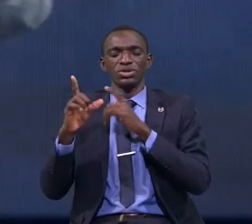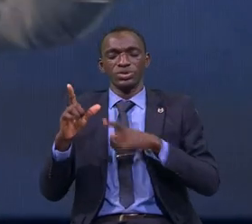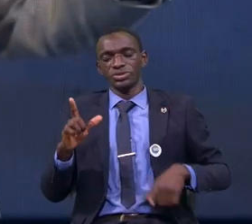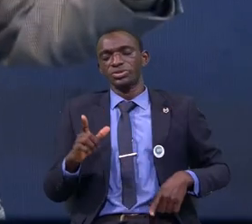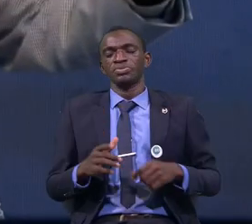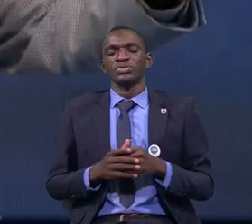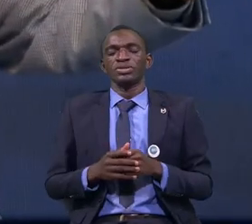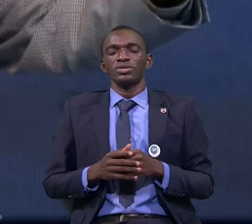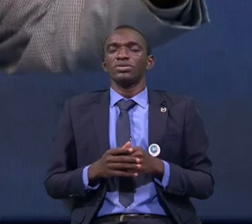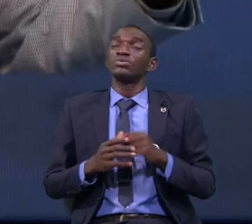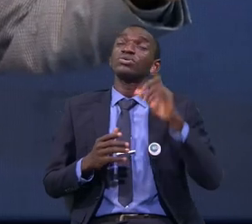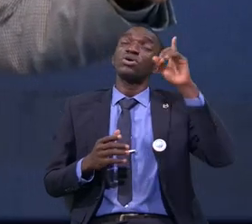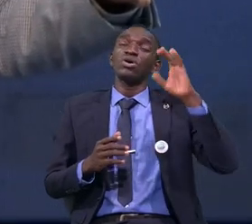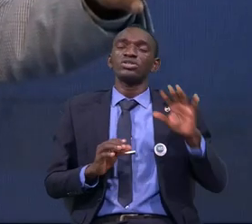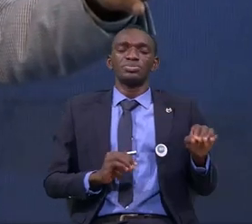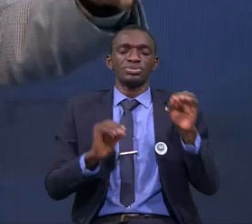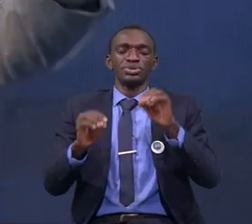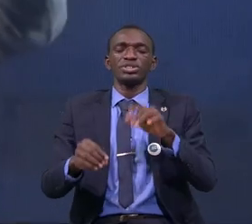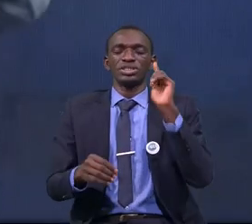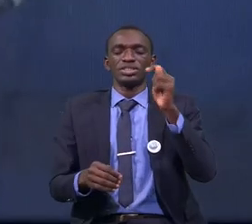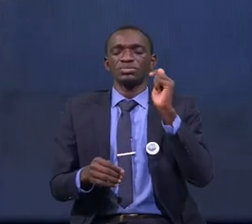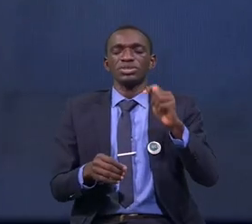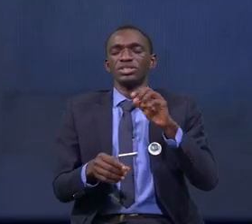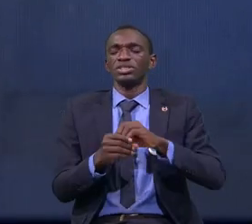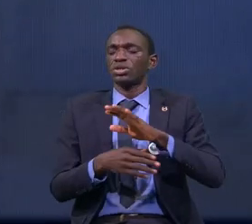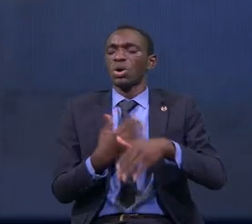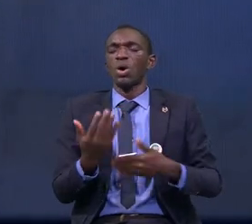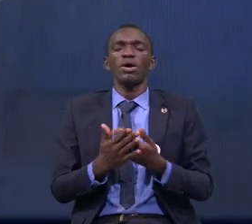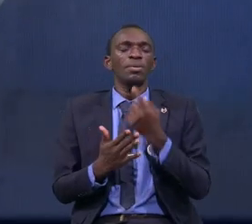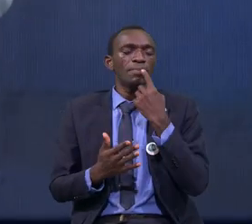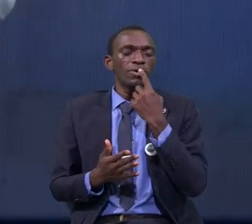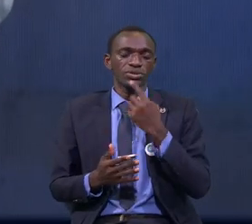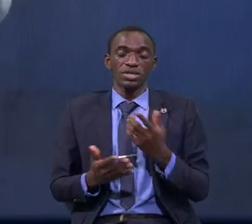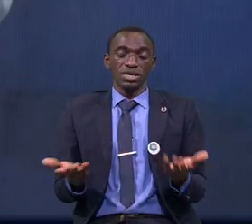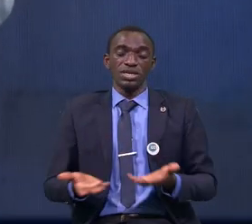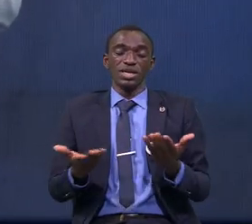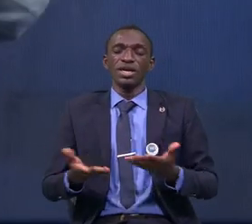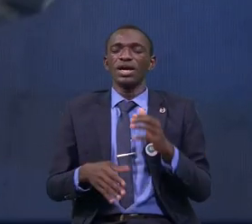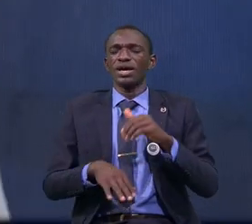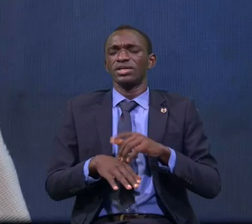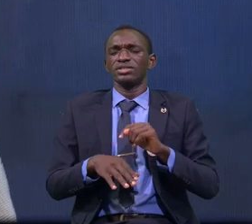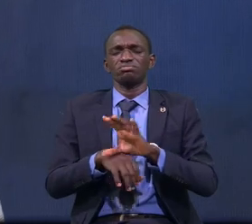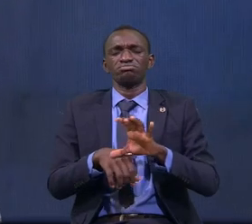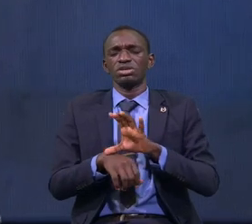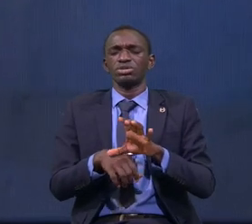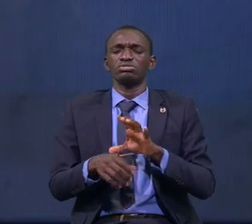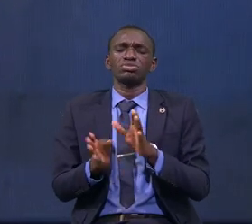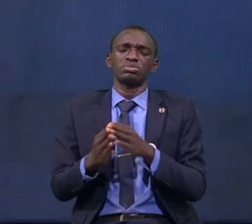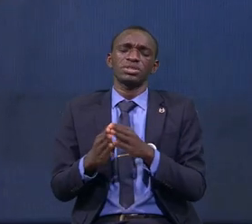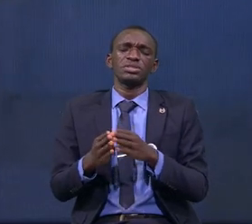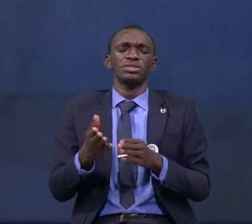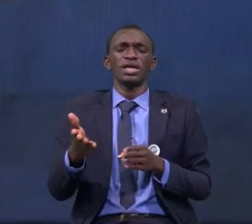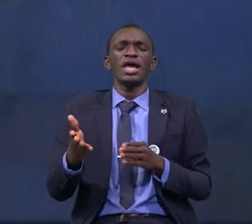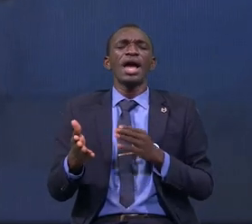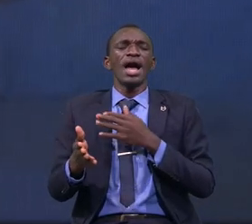Put testimony in every mouth. Here at the Alpha location. There